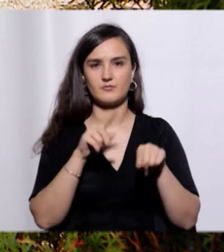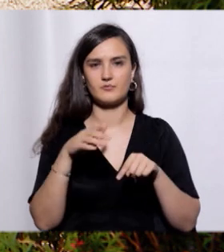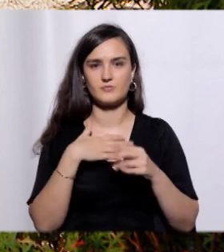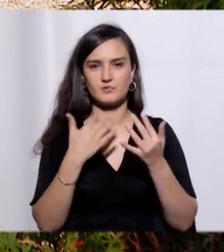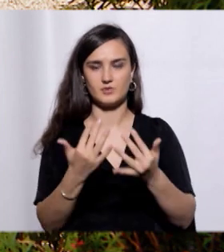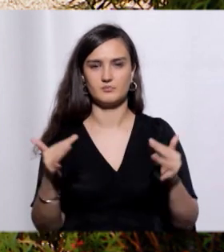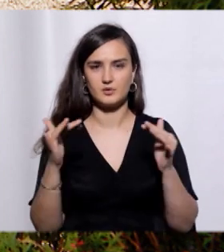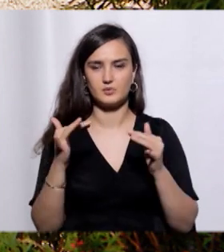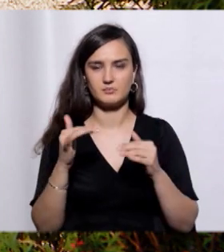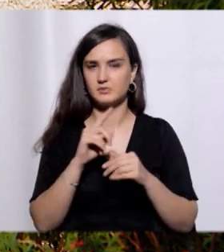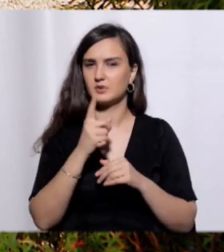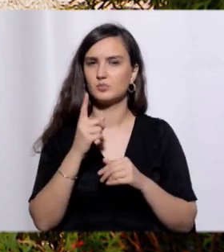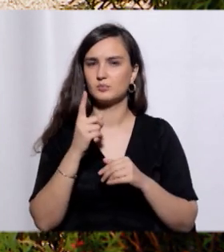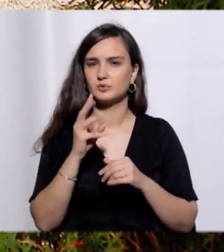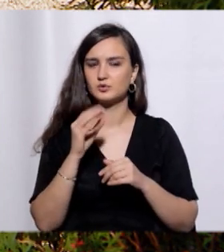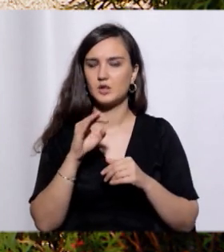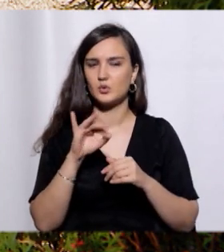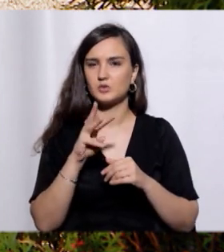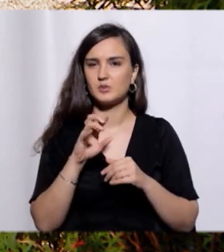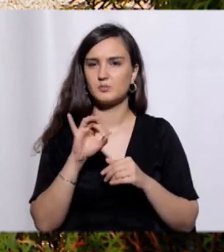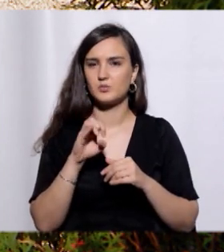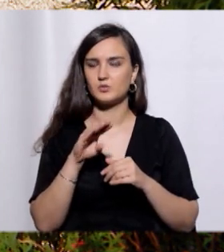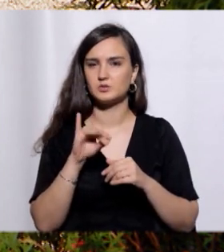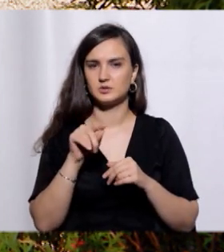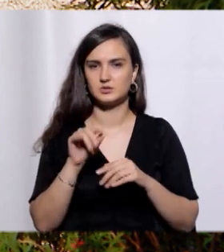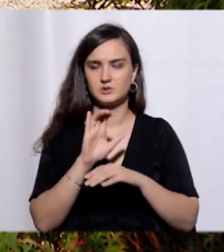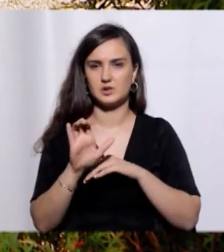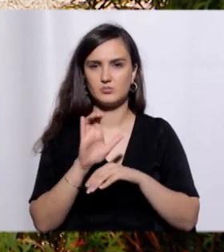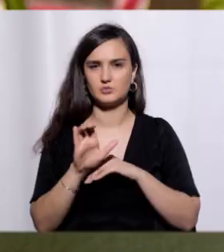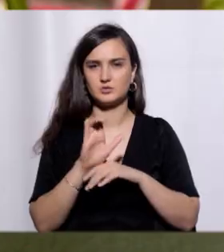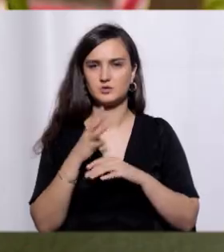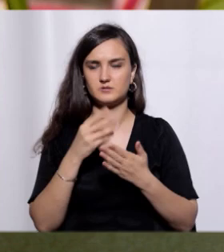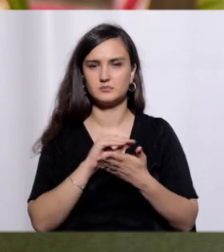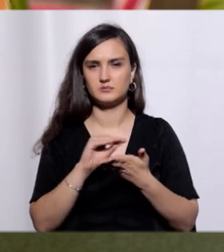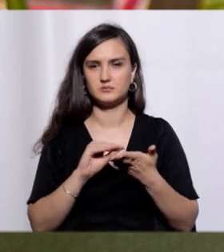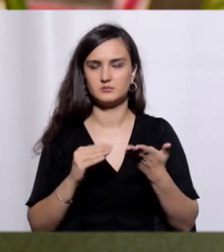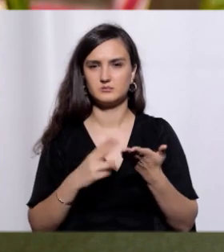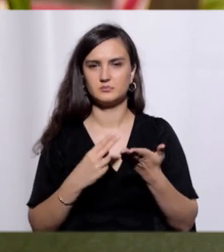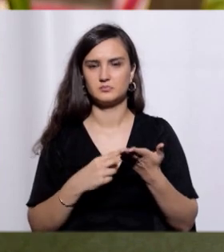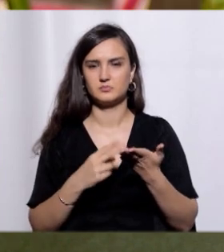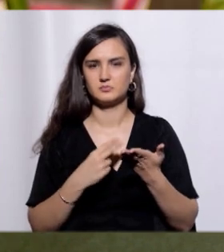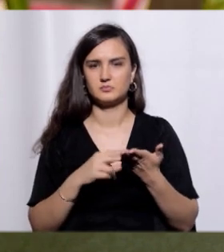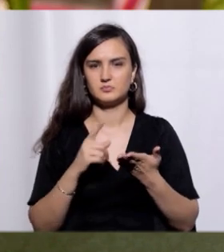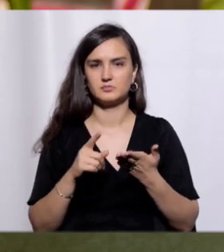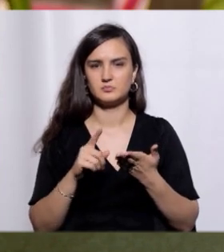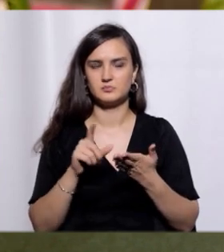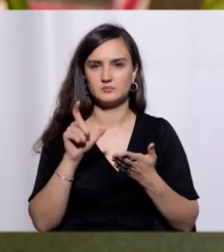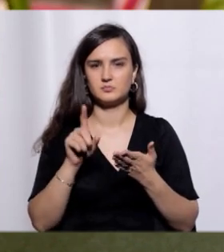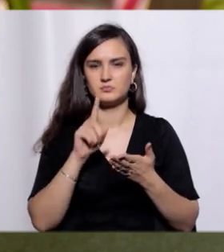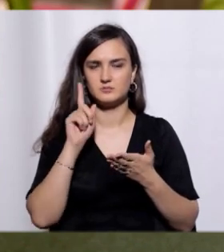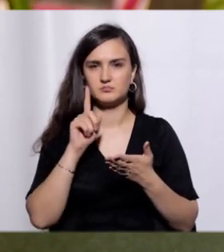our audience. Why did Charlotte Bronte publish her writings, her books, under the male